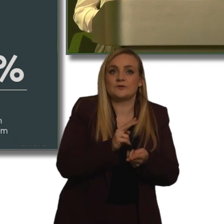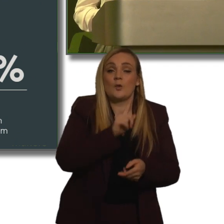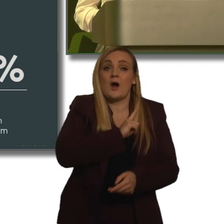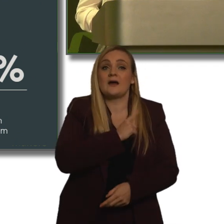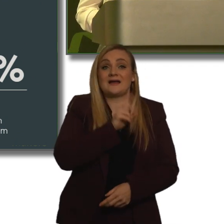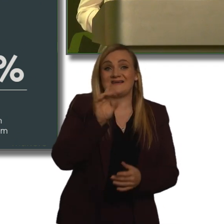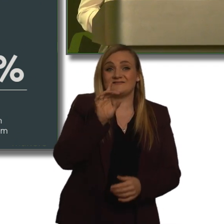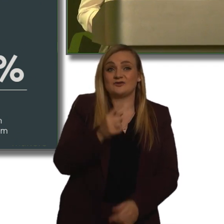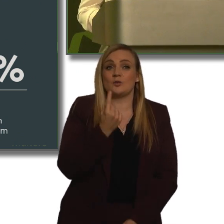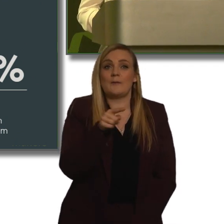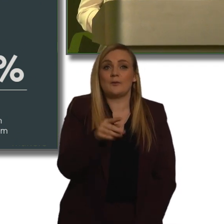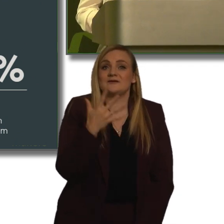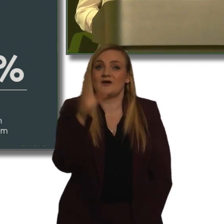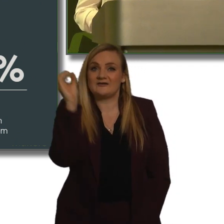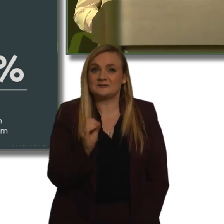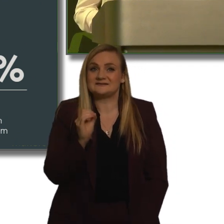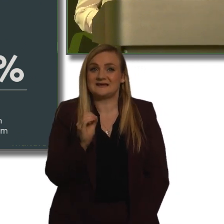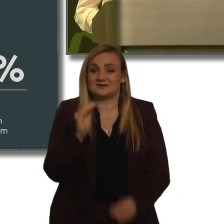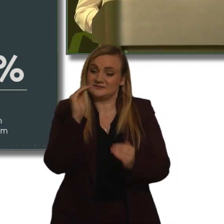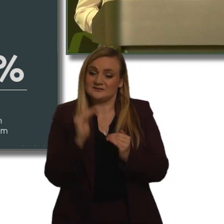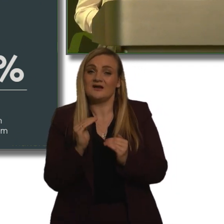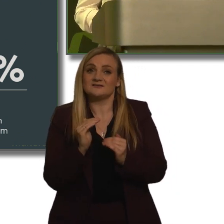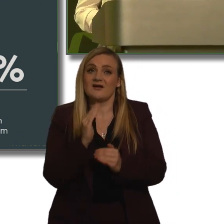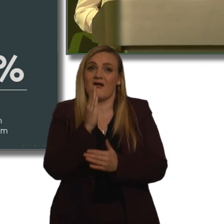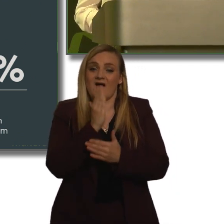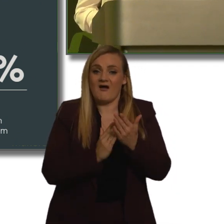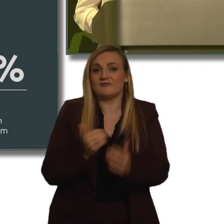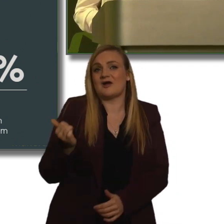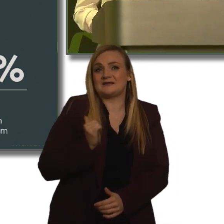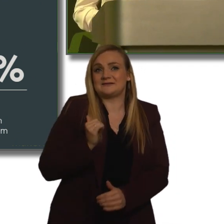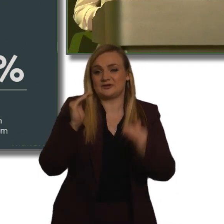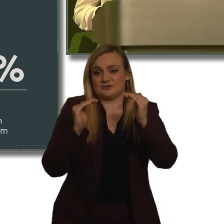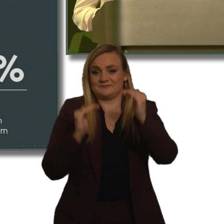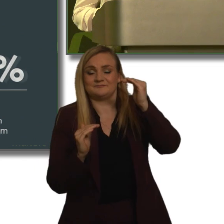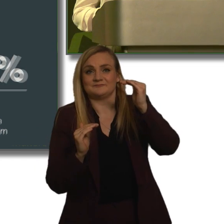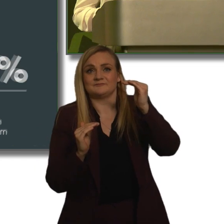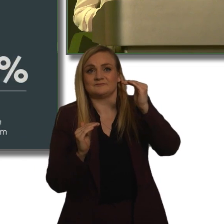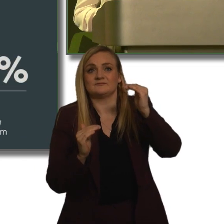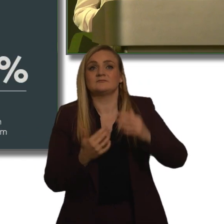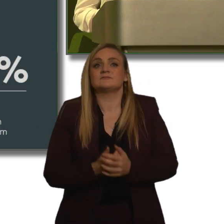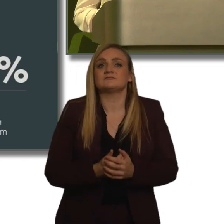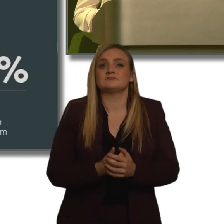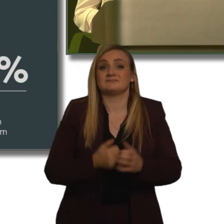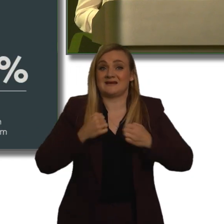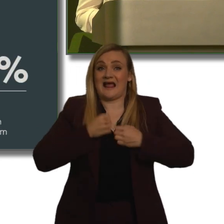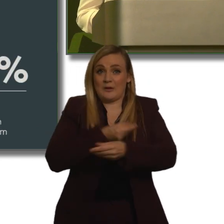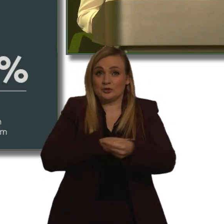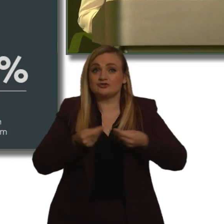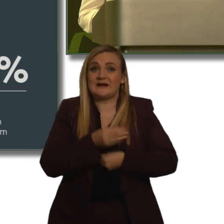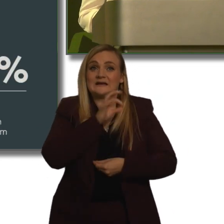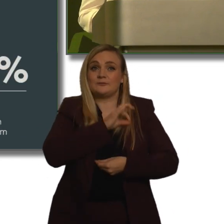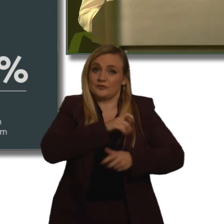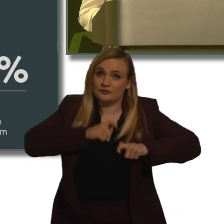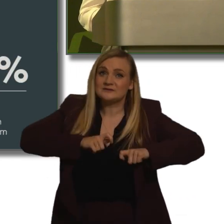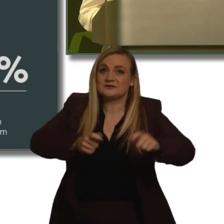at 1.5%, which was under half the level expected. Our underlying trading profit from continuing